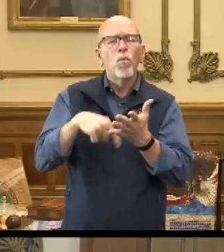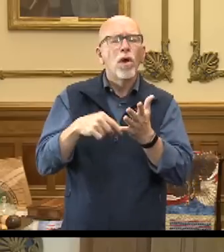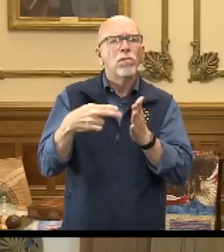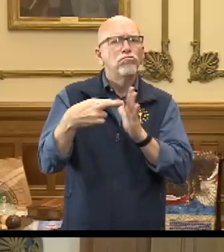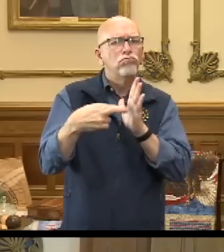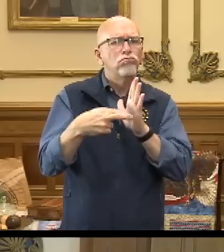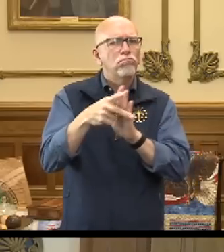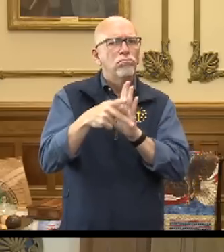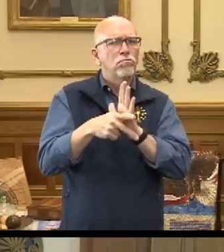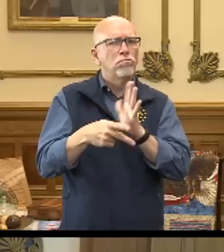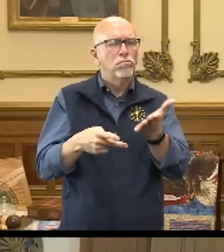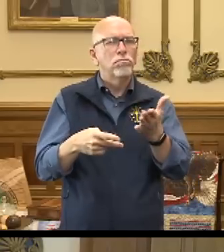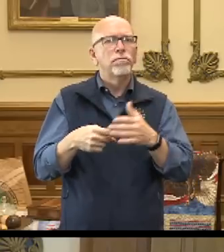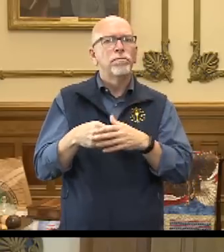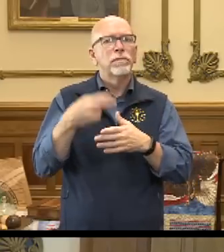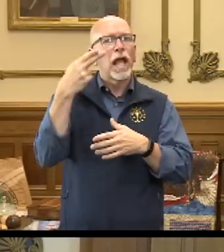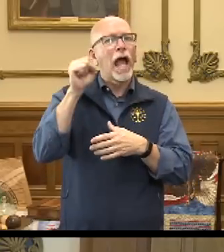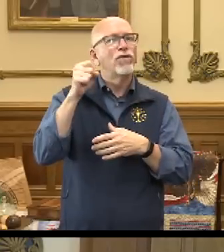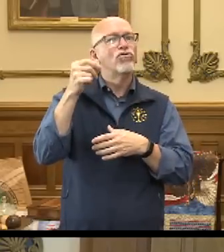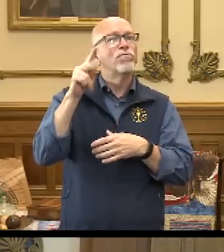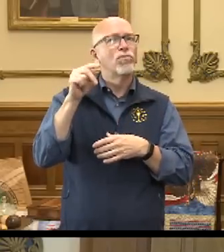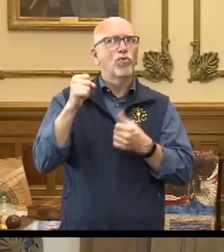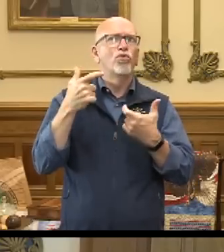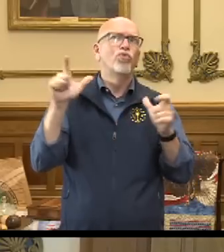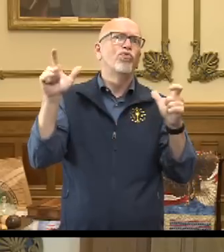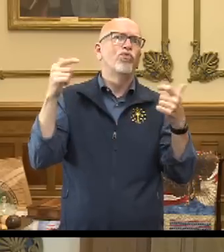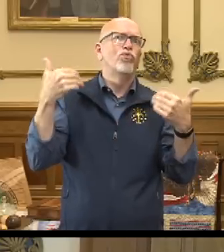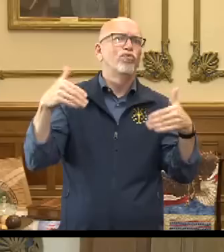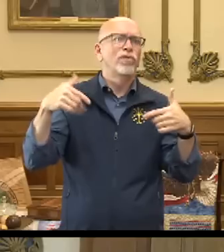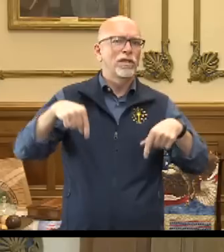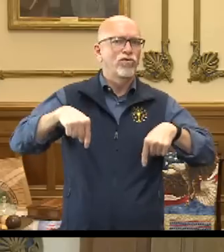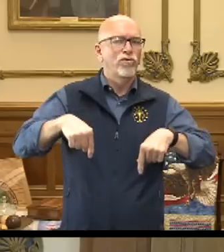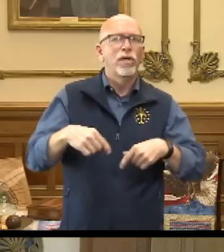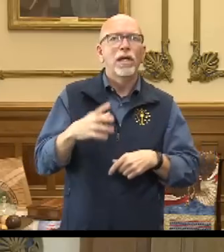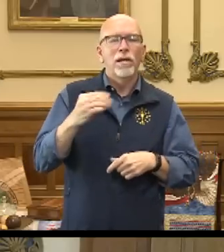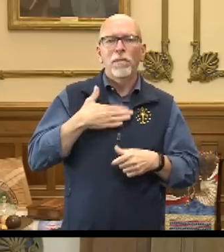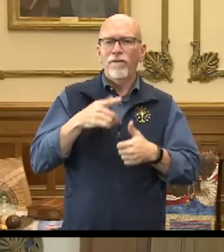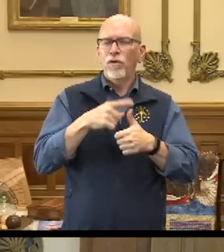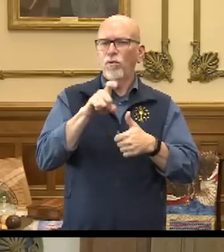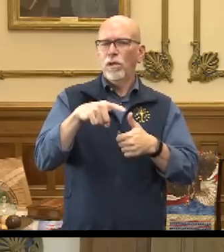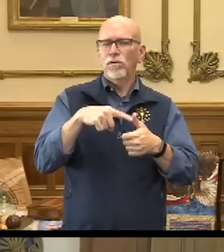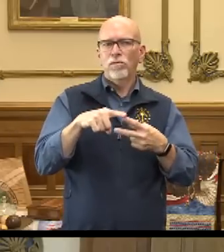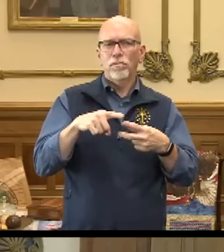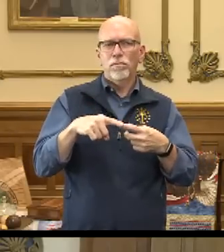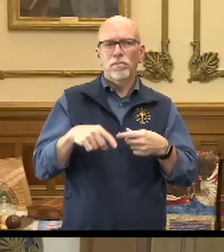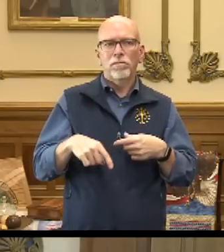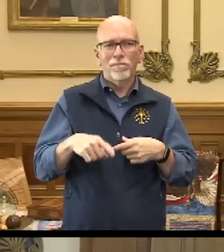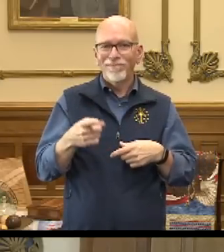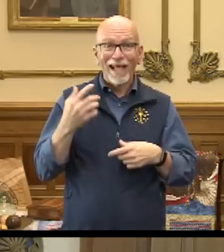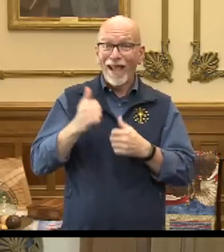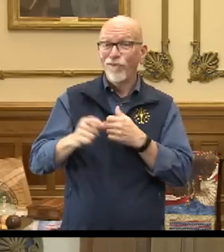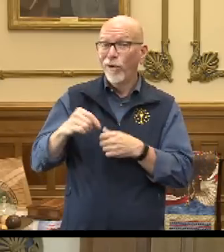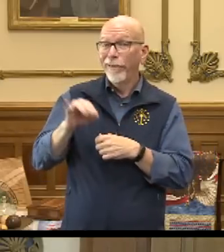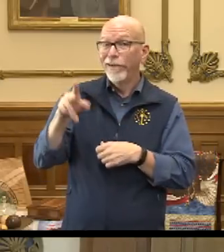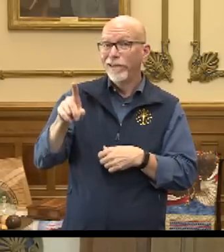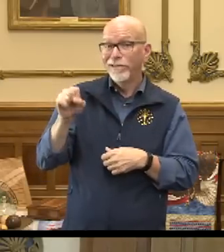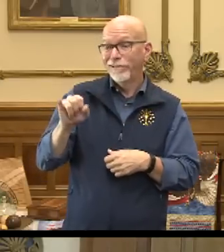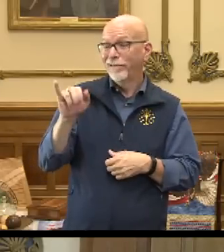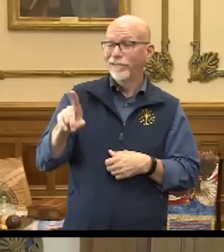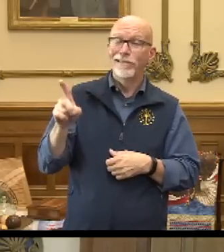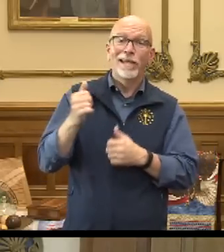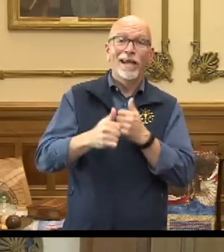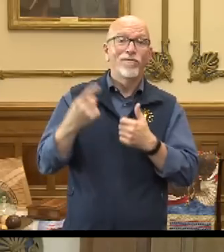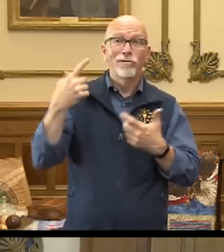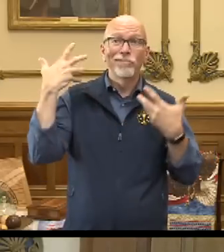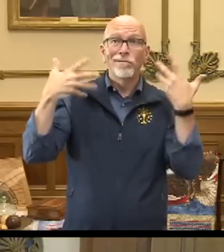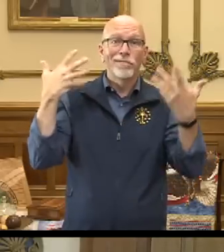protocol? High school sports is huge here. And that would be my first question. It is Indiana. It is Indiana. Everyone's and